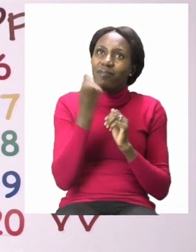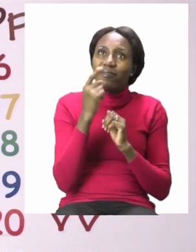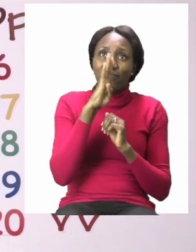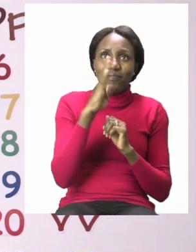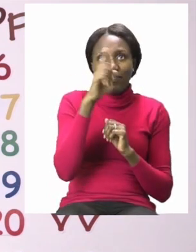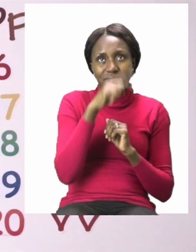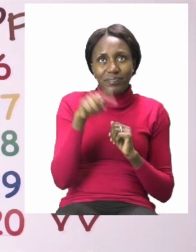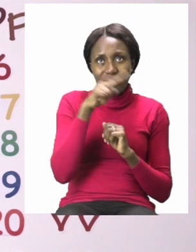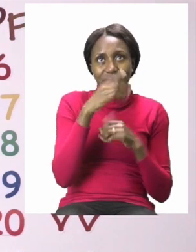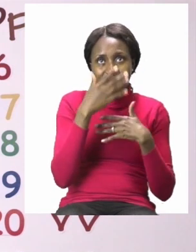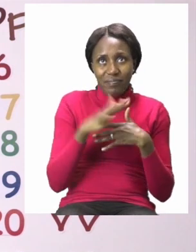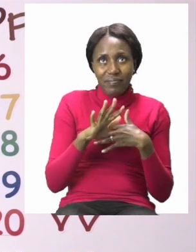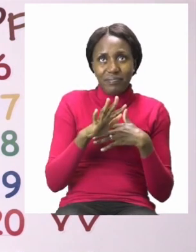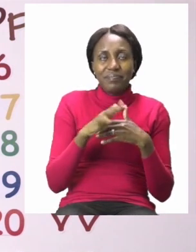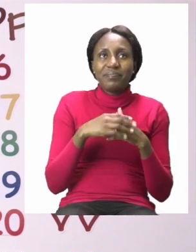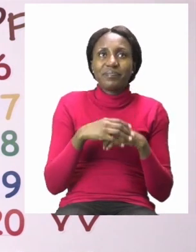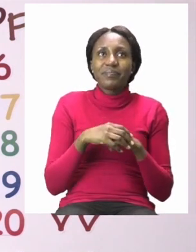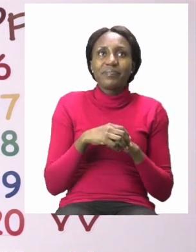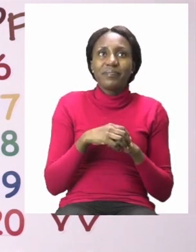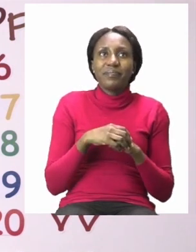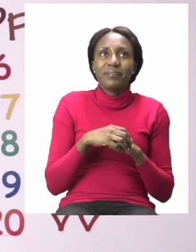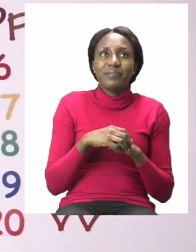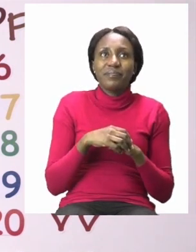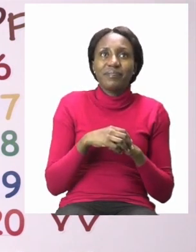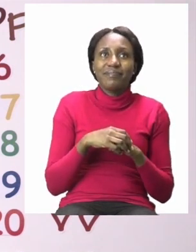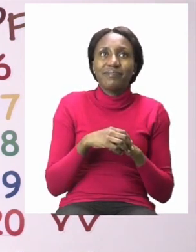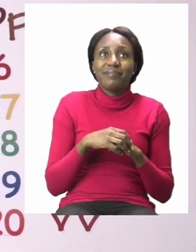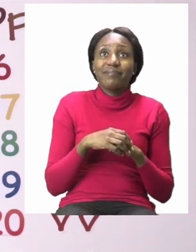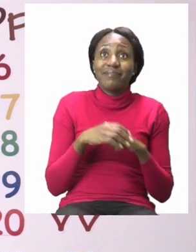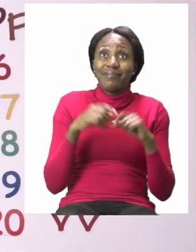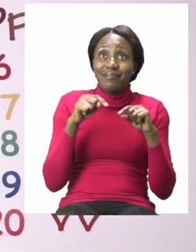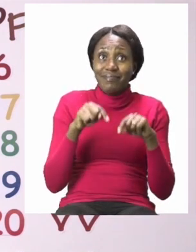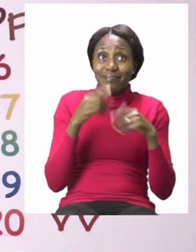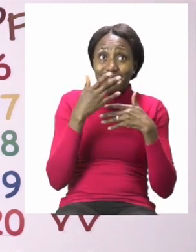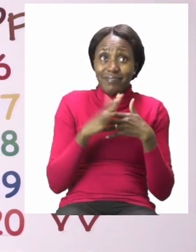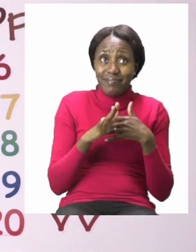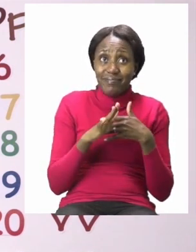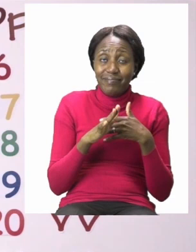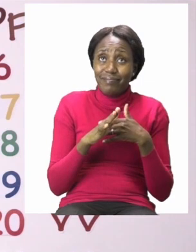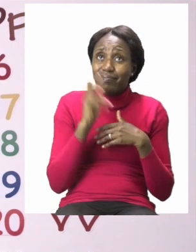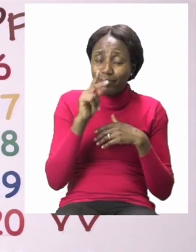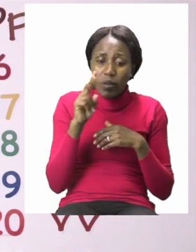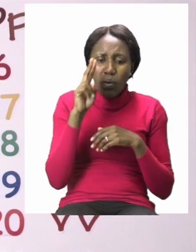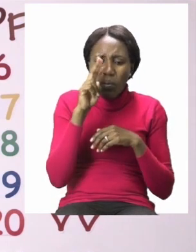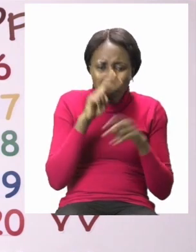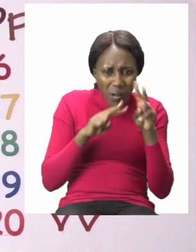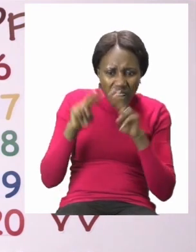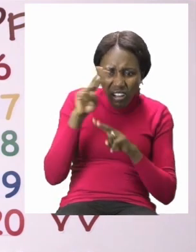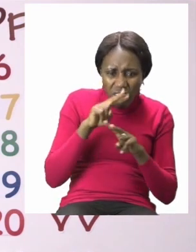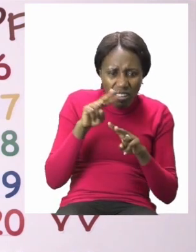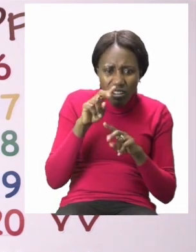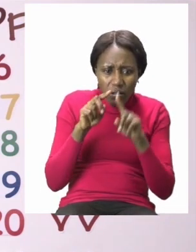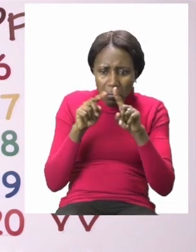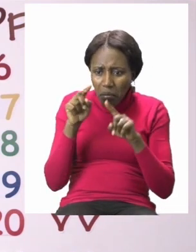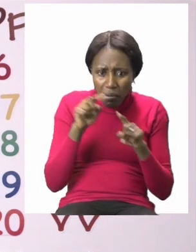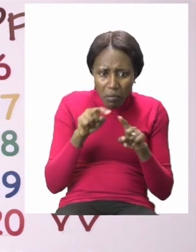circle slowly. When you're done with all the 4s, I want you to check please with your finger to make sure